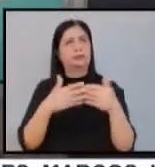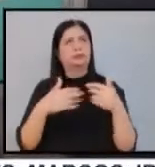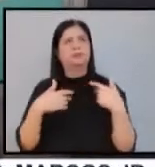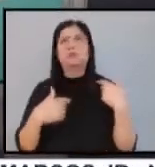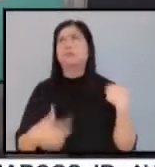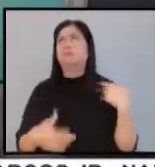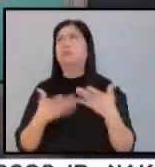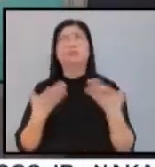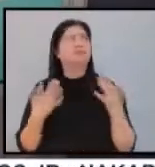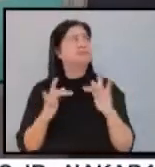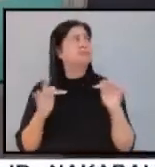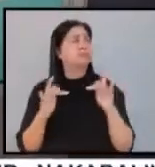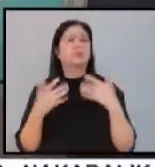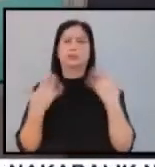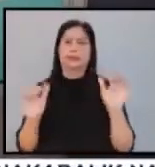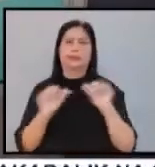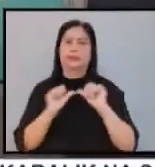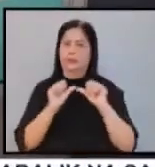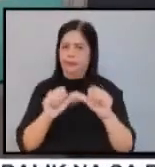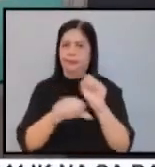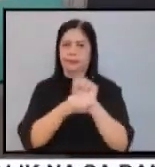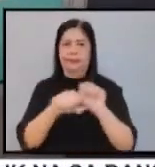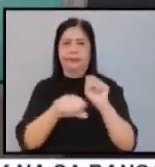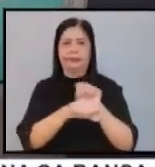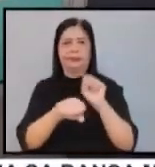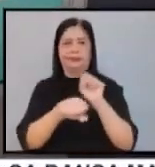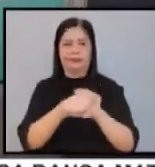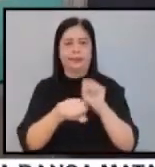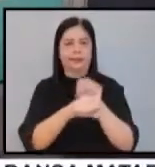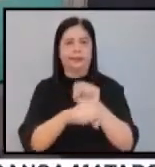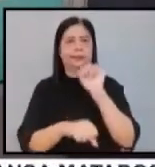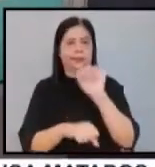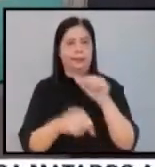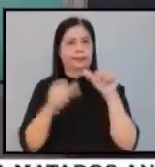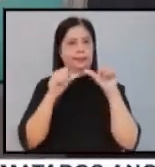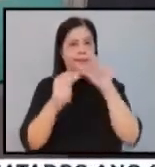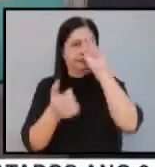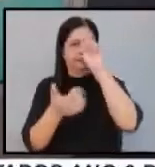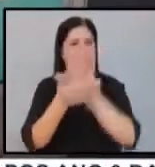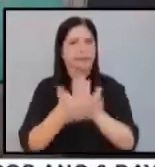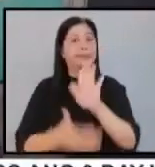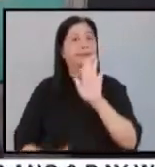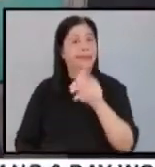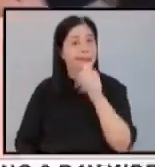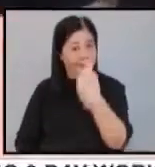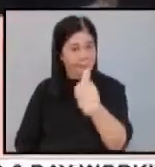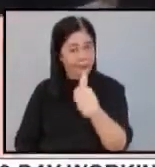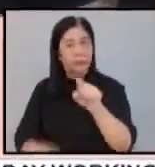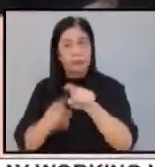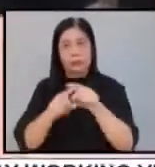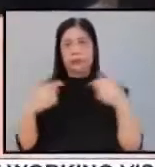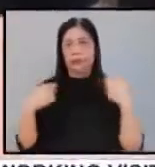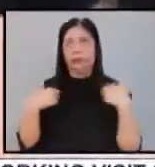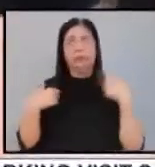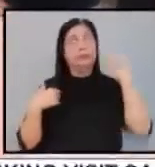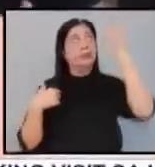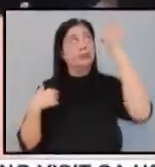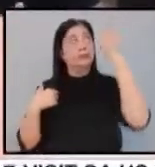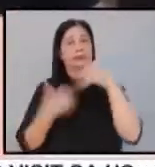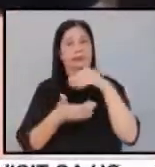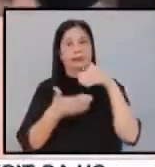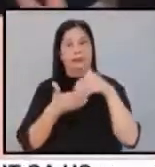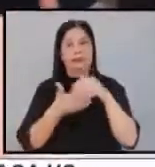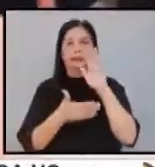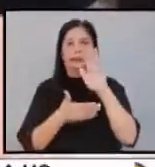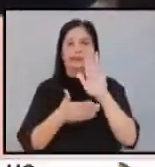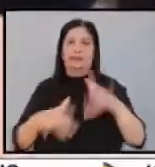marating, keep on pushing forward and just continue believing in yourself. And of course, have God as the center of your